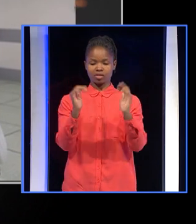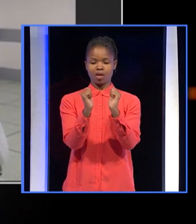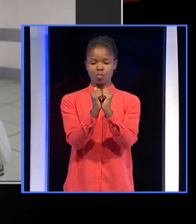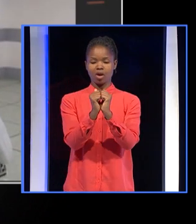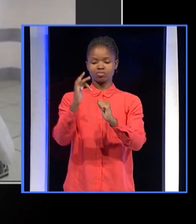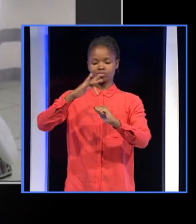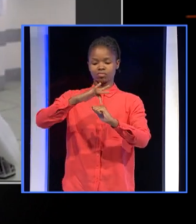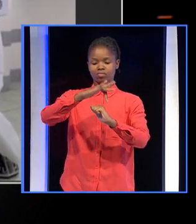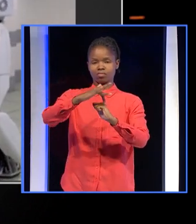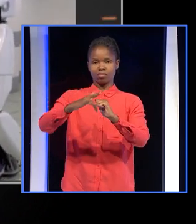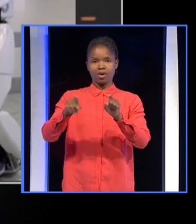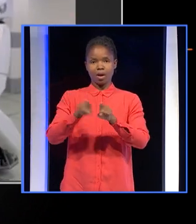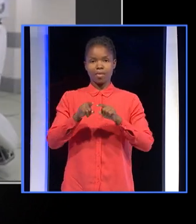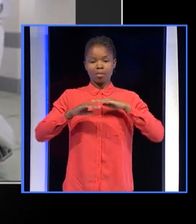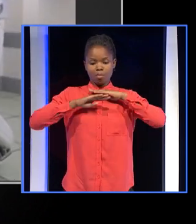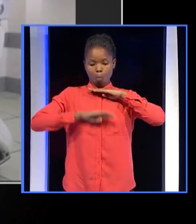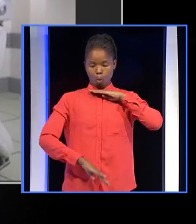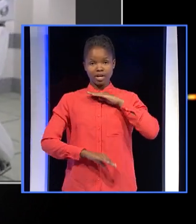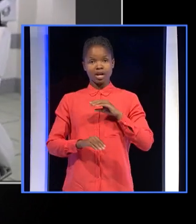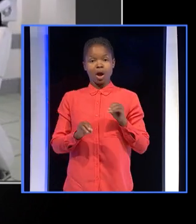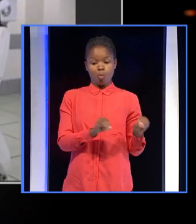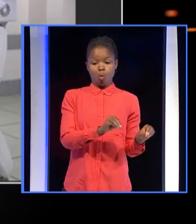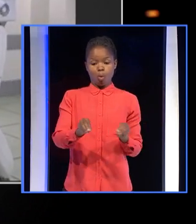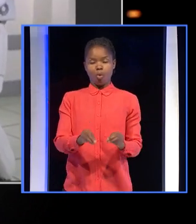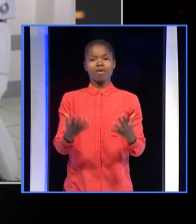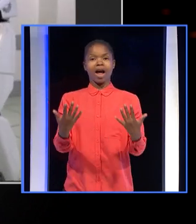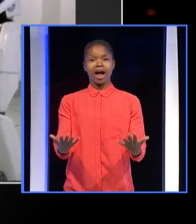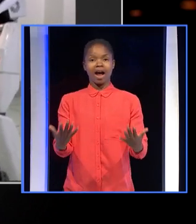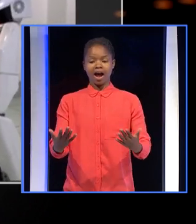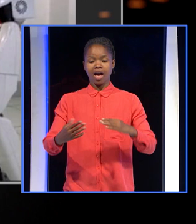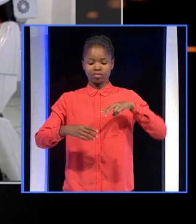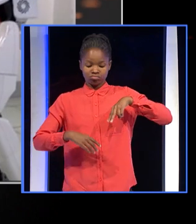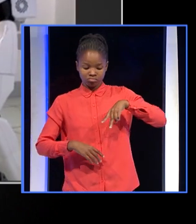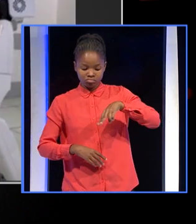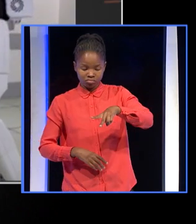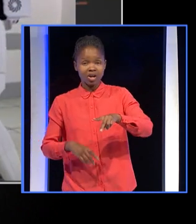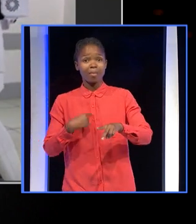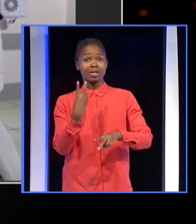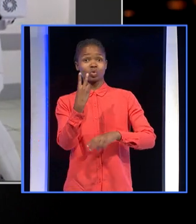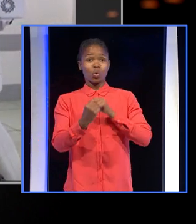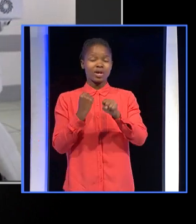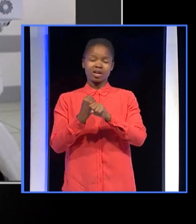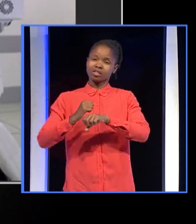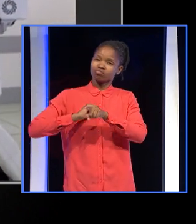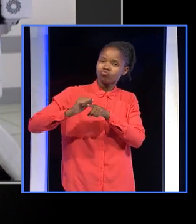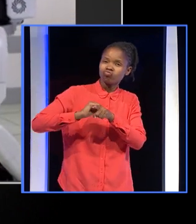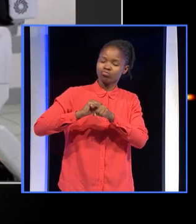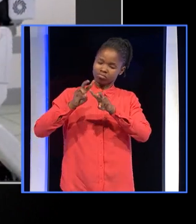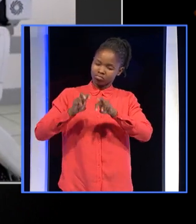send messages to move all four of his paralyzed limbs after a 2-year-long trial of the whole-body